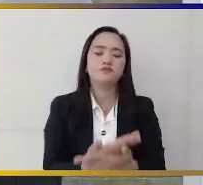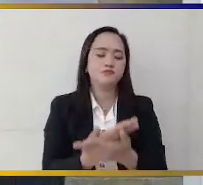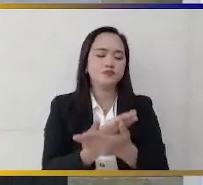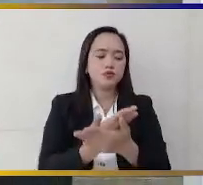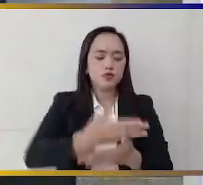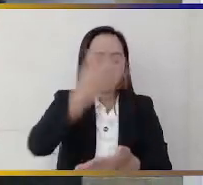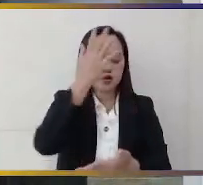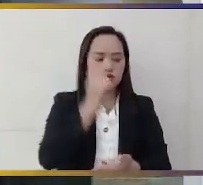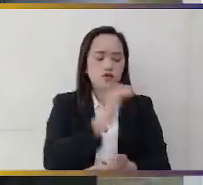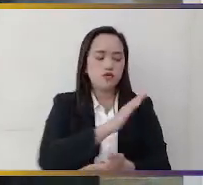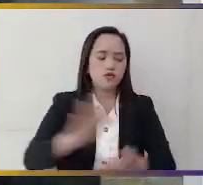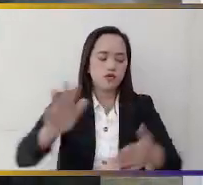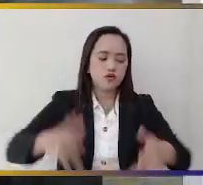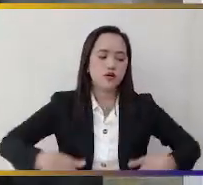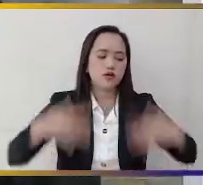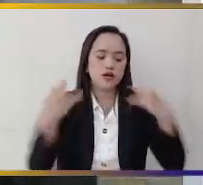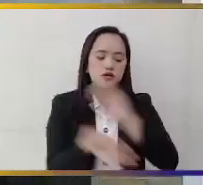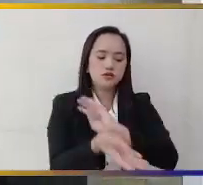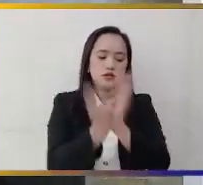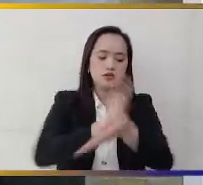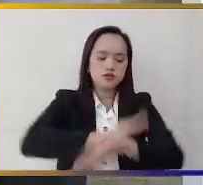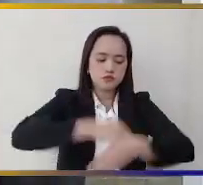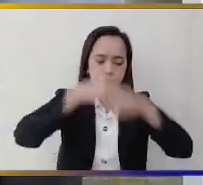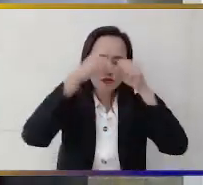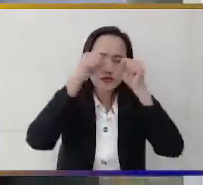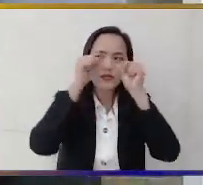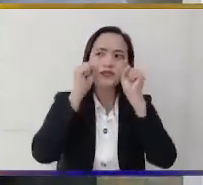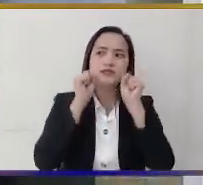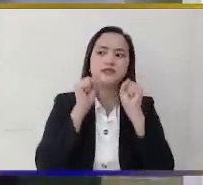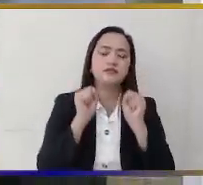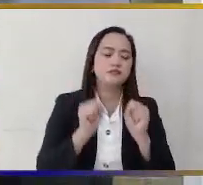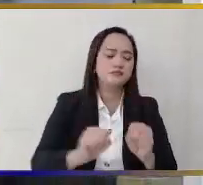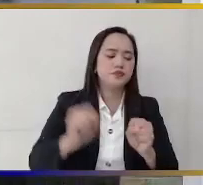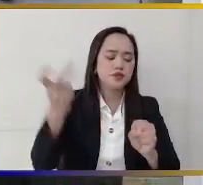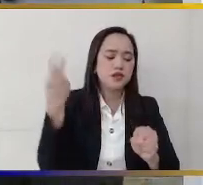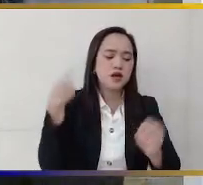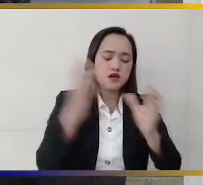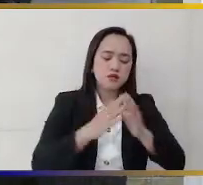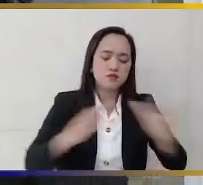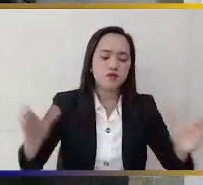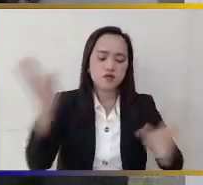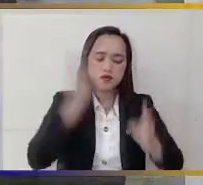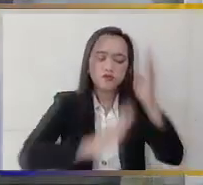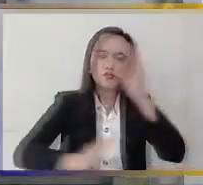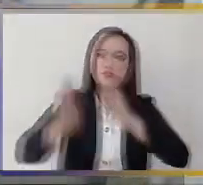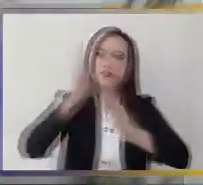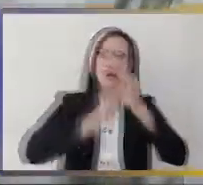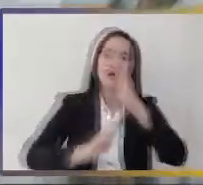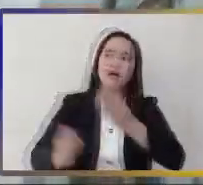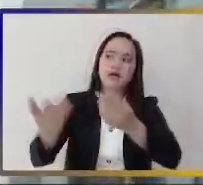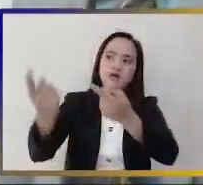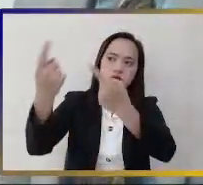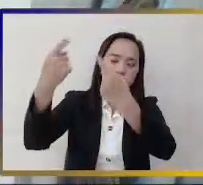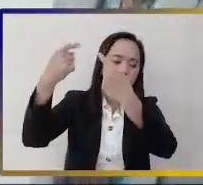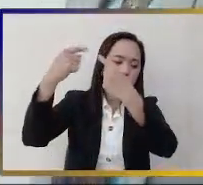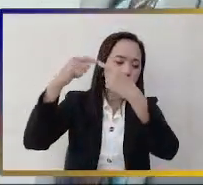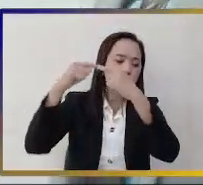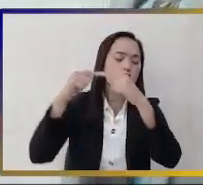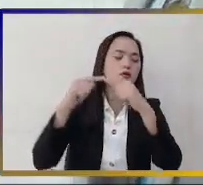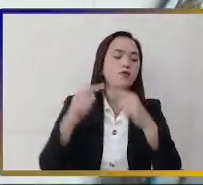all. What though the pathway be lonely and dark the